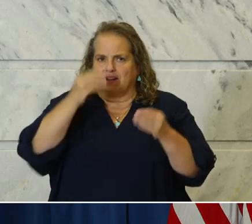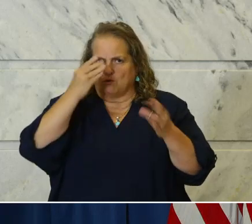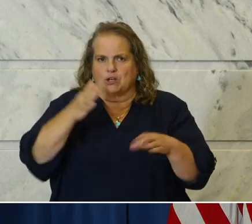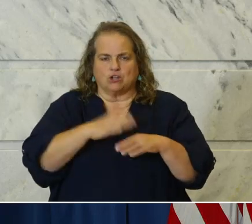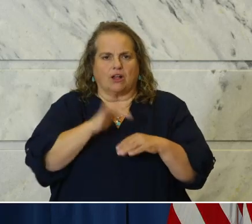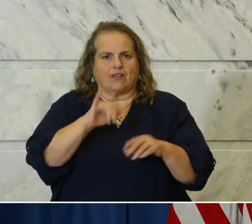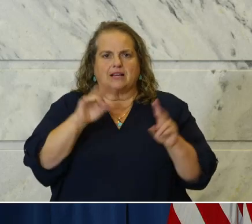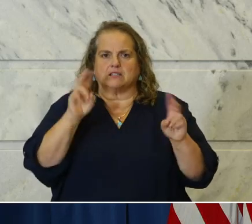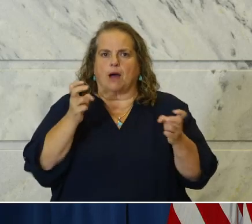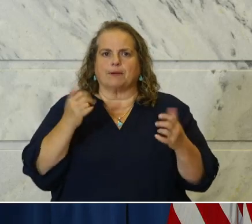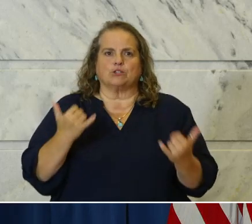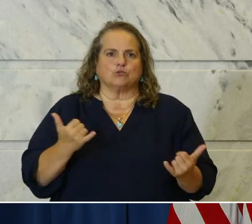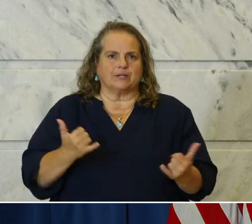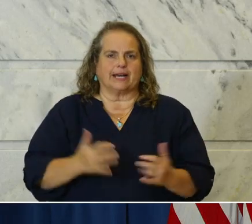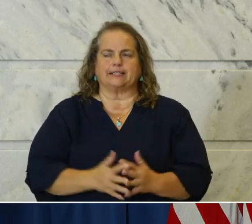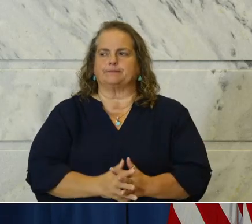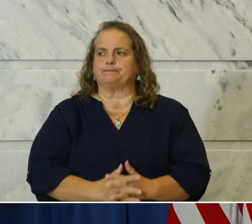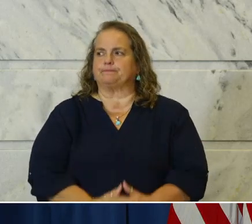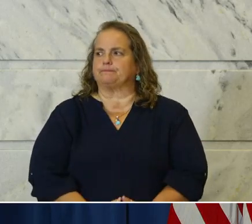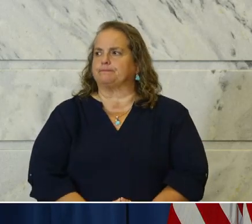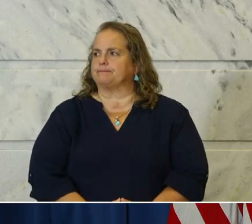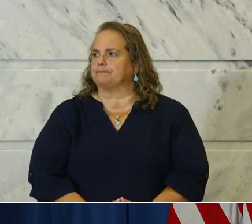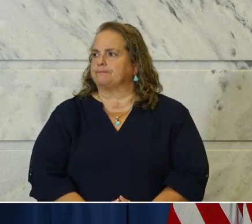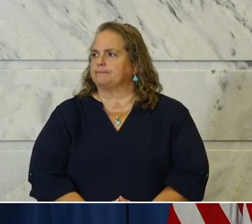topic today.